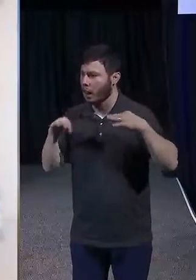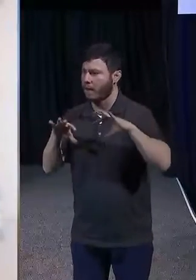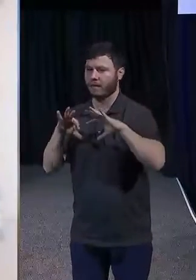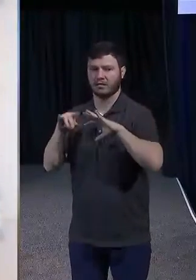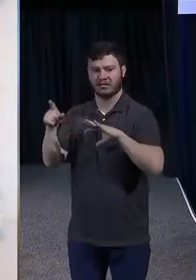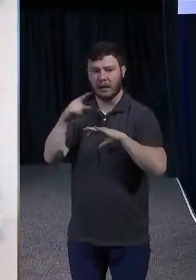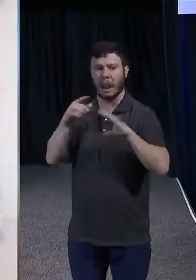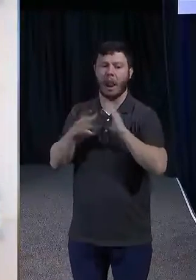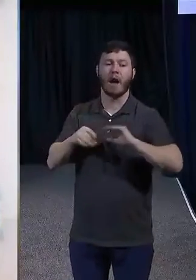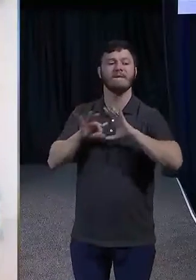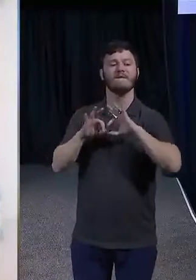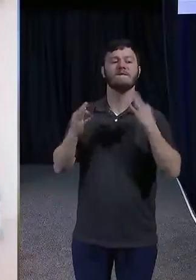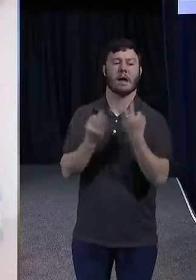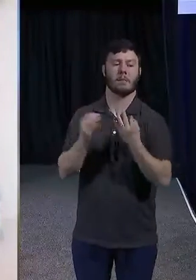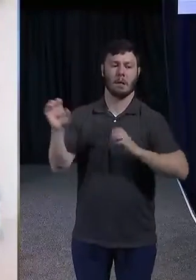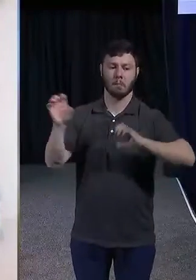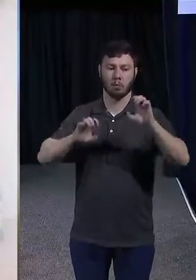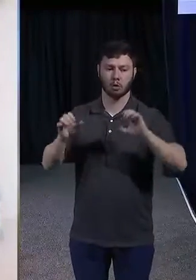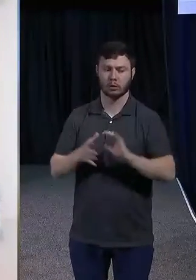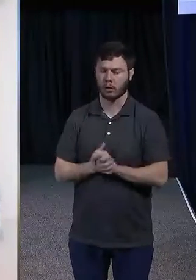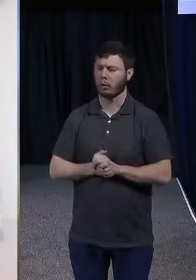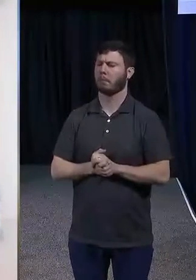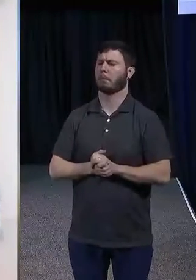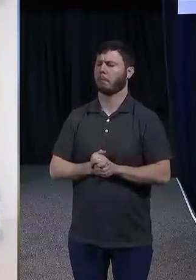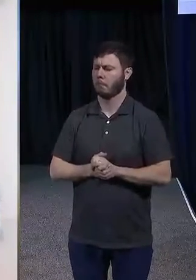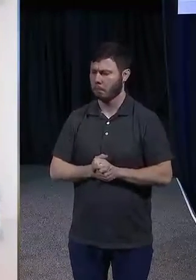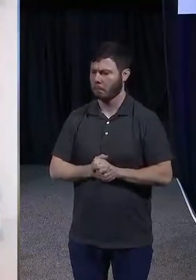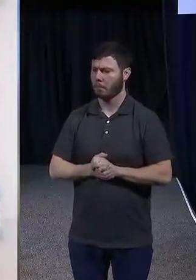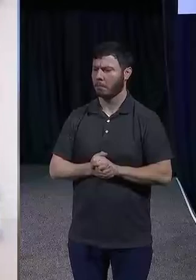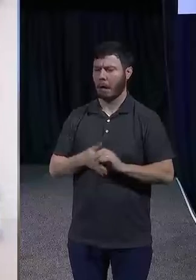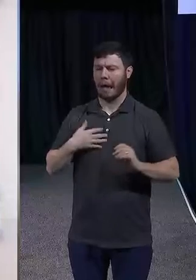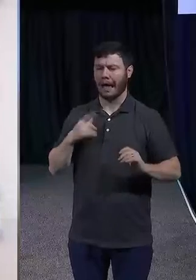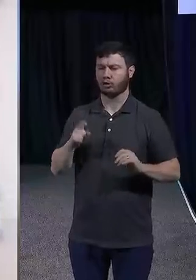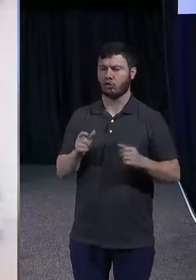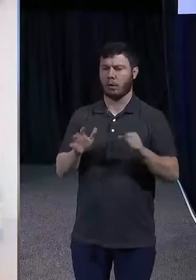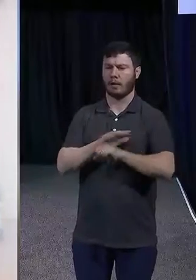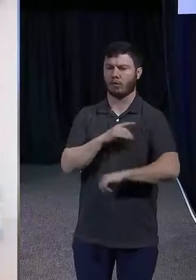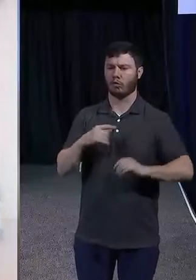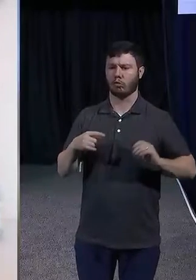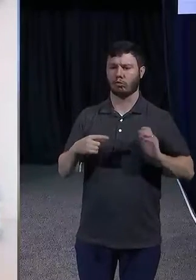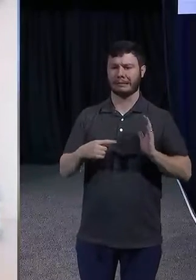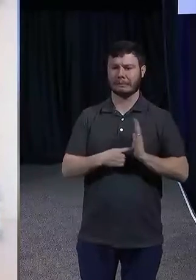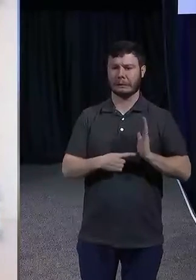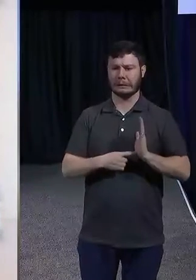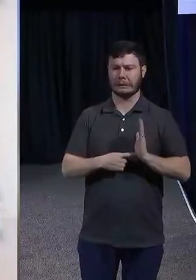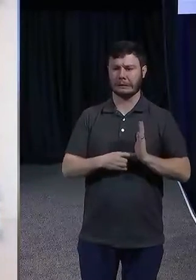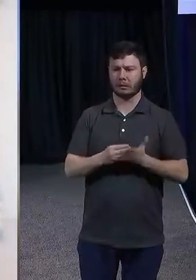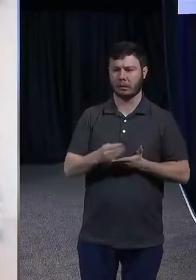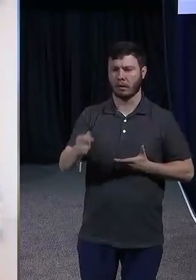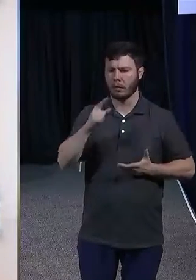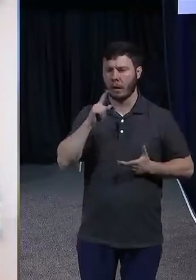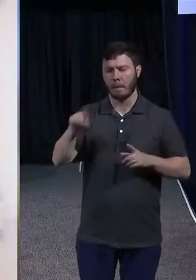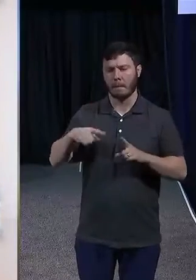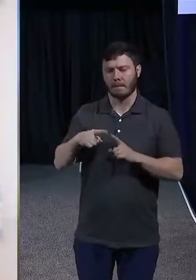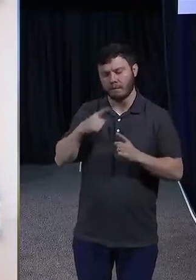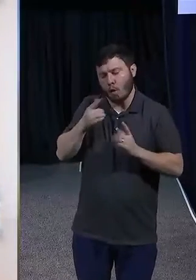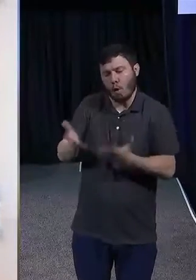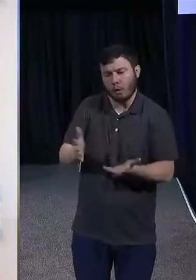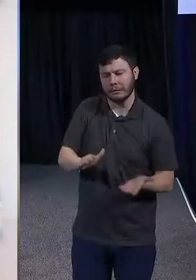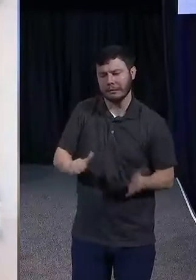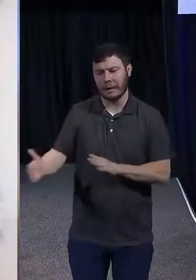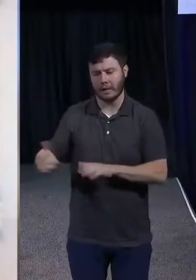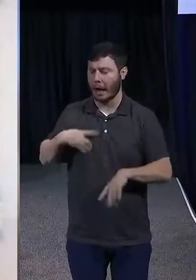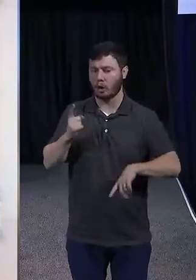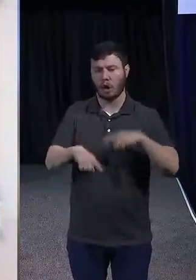emergency, and I had to cover expenses around death, and I couldn't